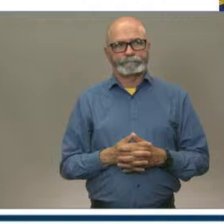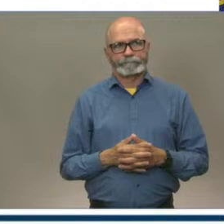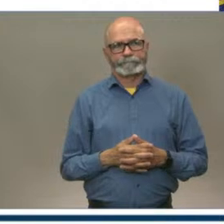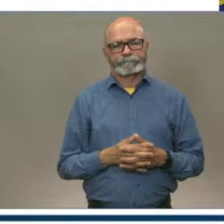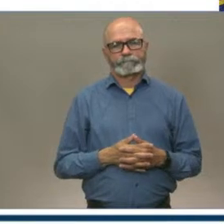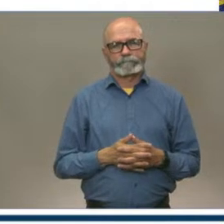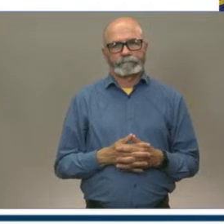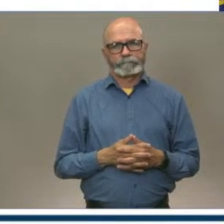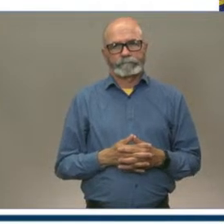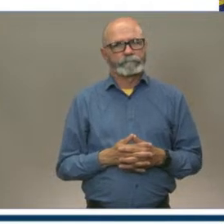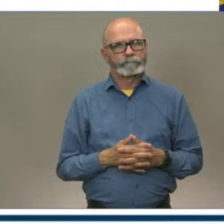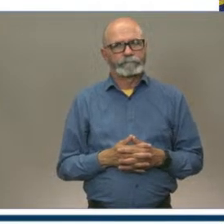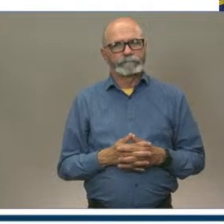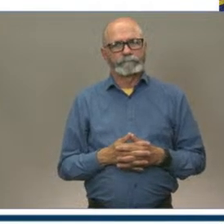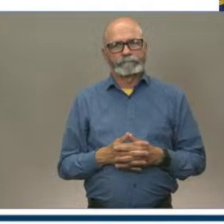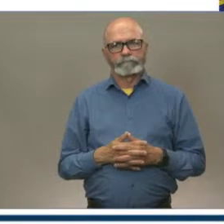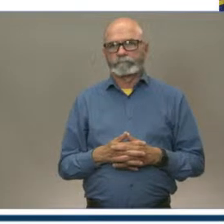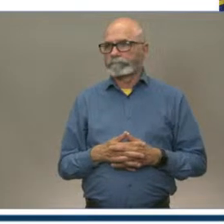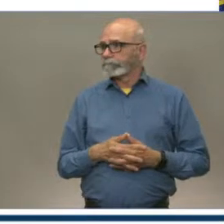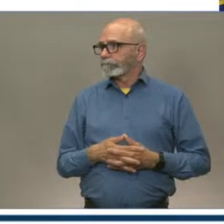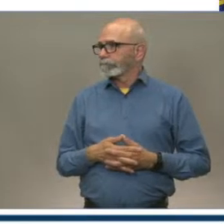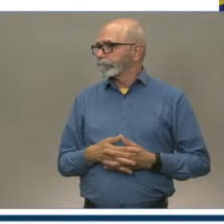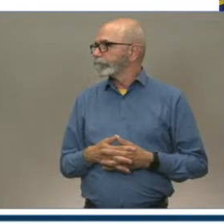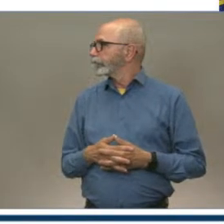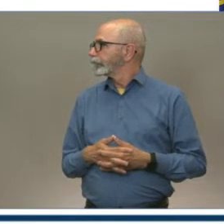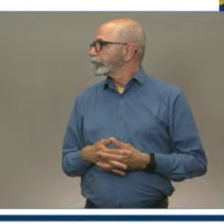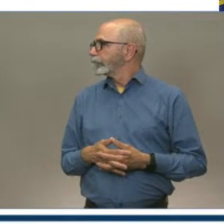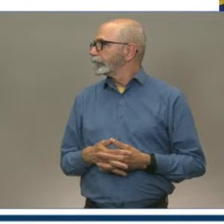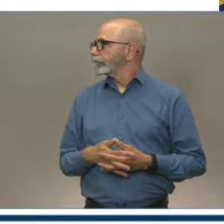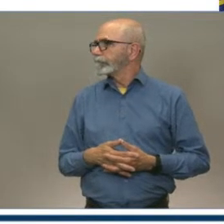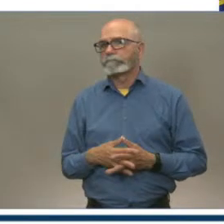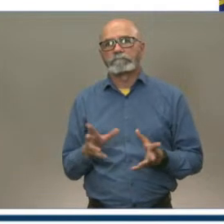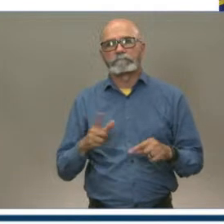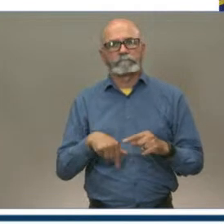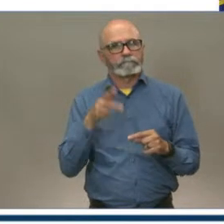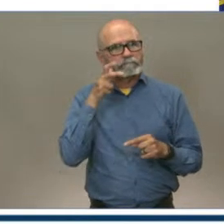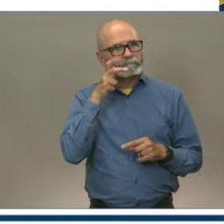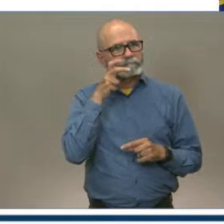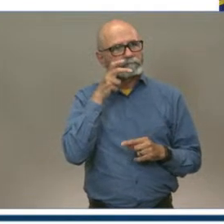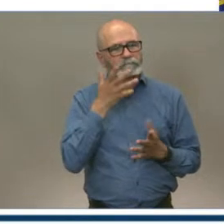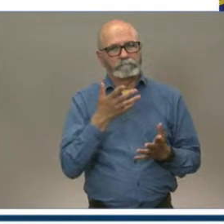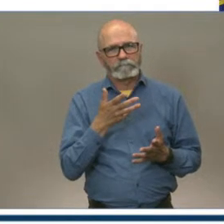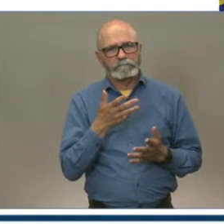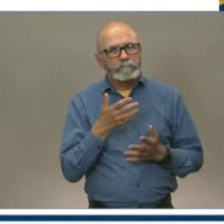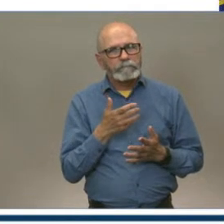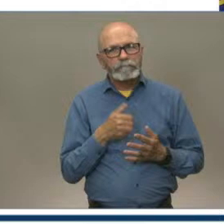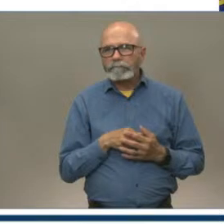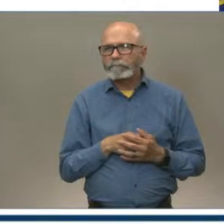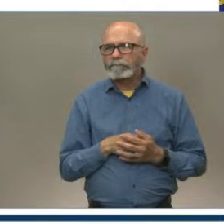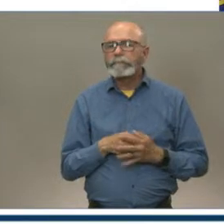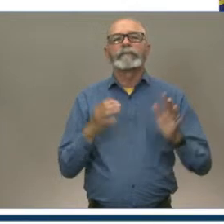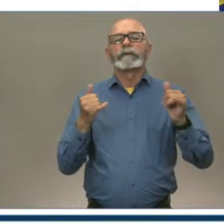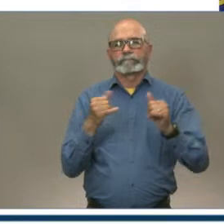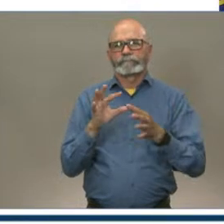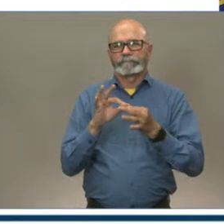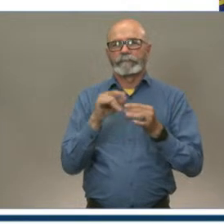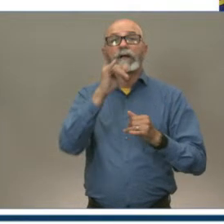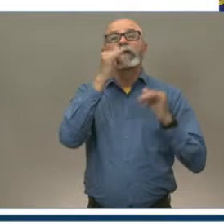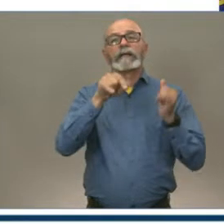contact tracing and transmission. It sounds as if the contact tracers are somewhat